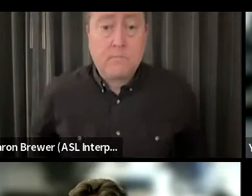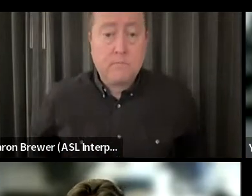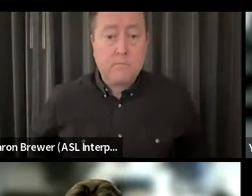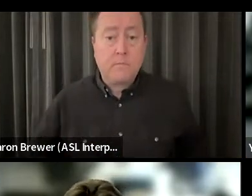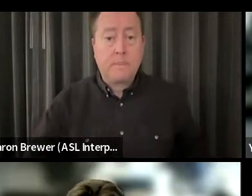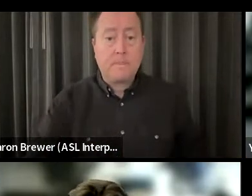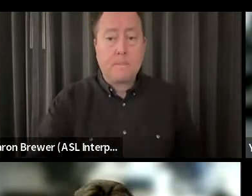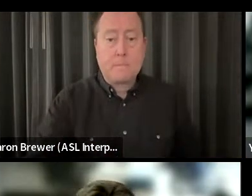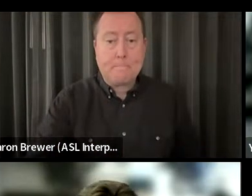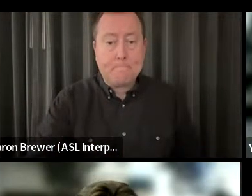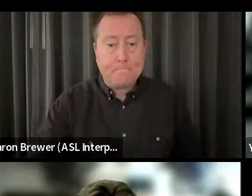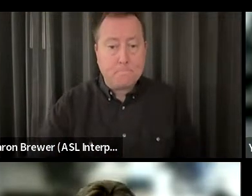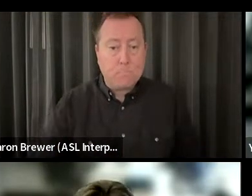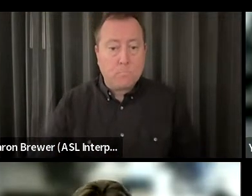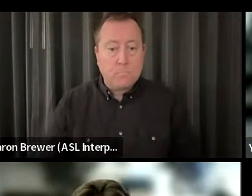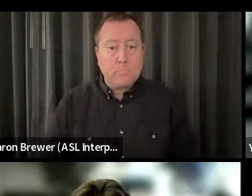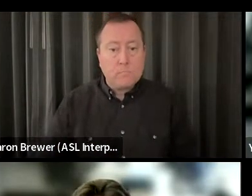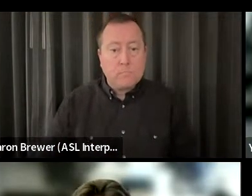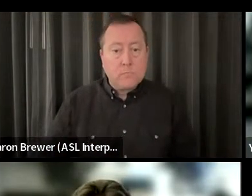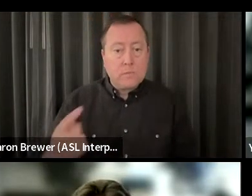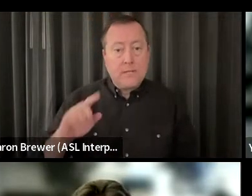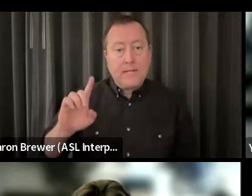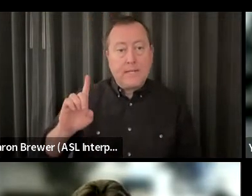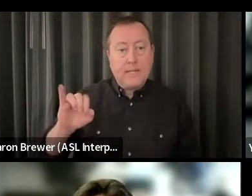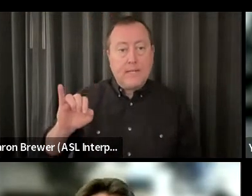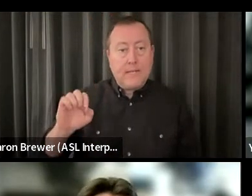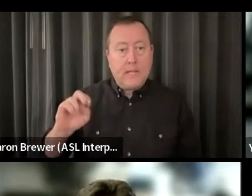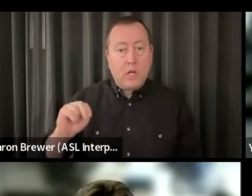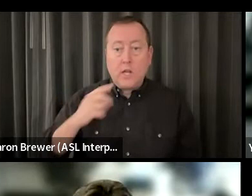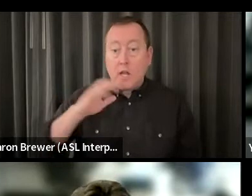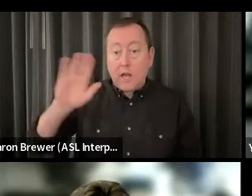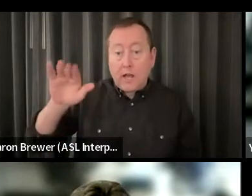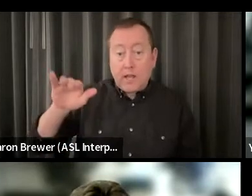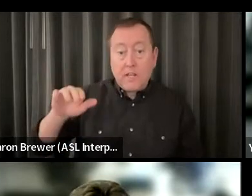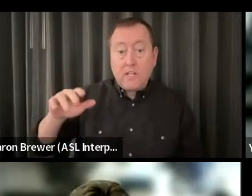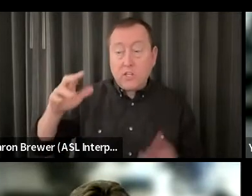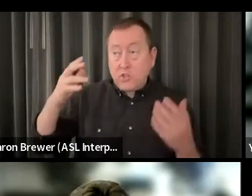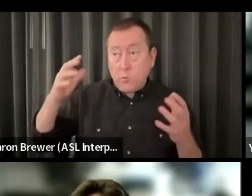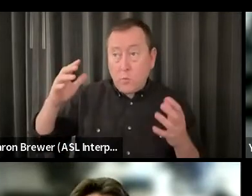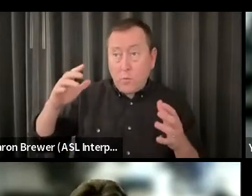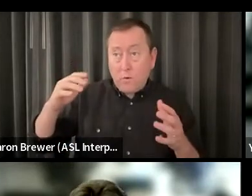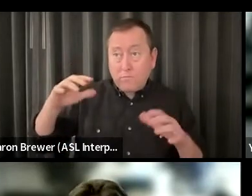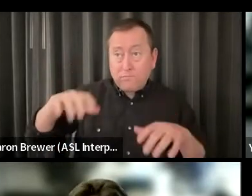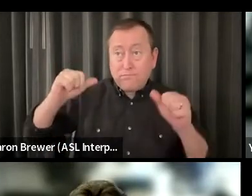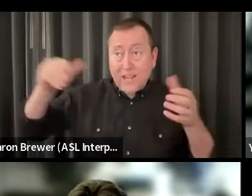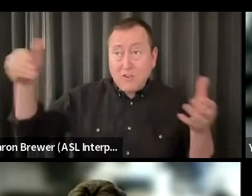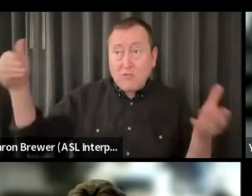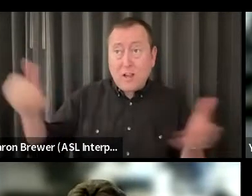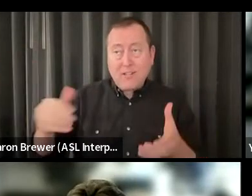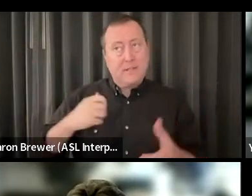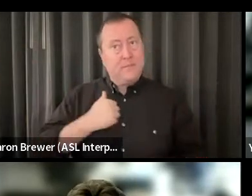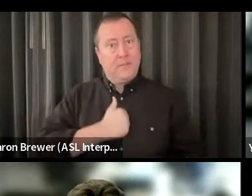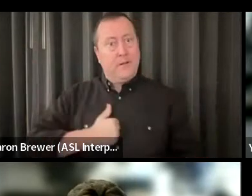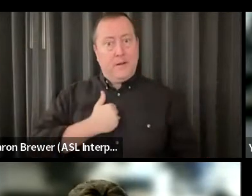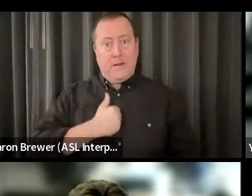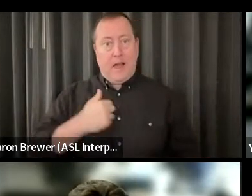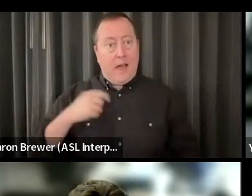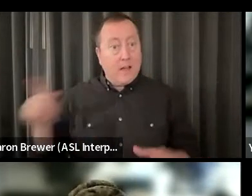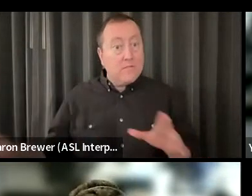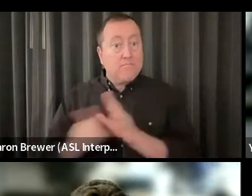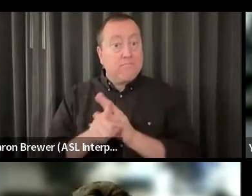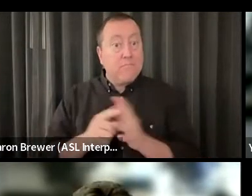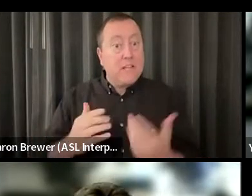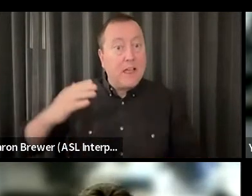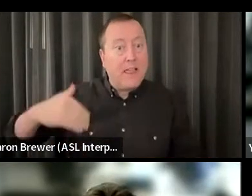David, did you do a introduction? I apologize for being late. I'm very sorry for